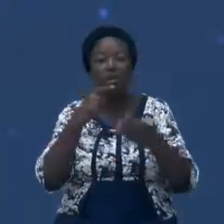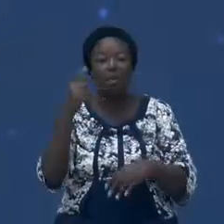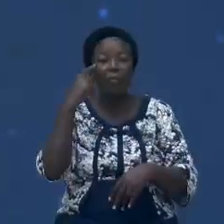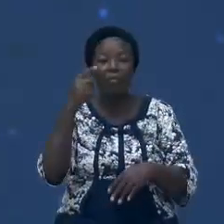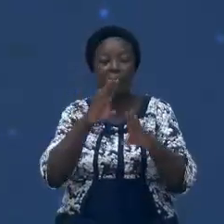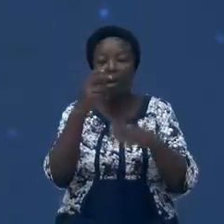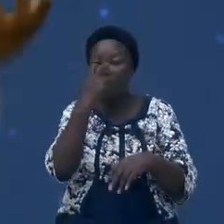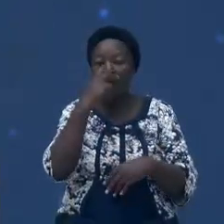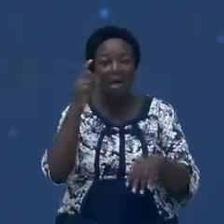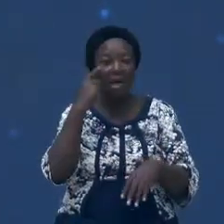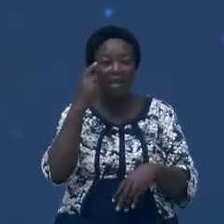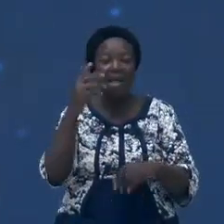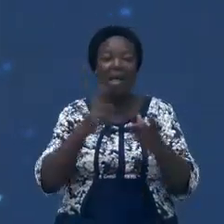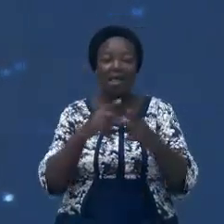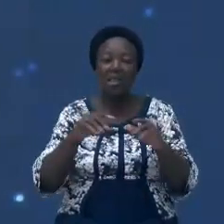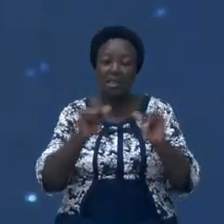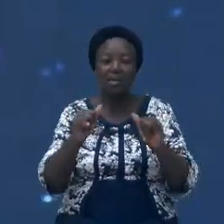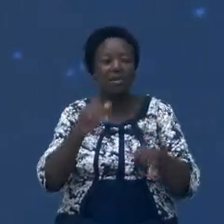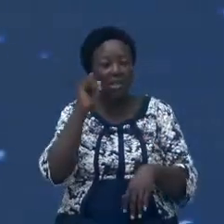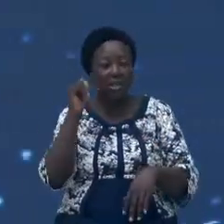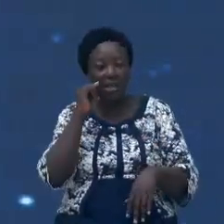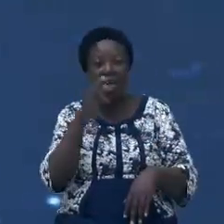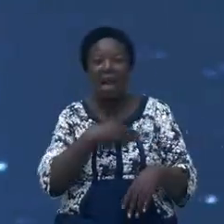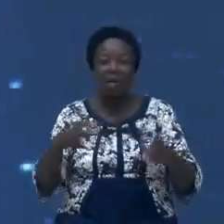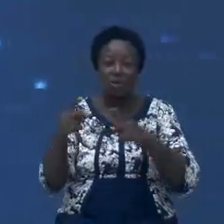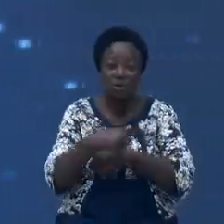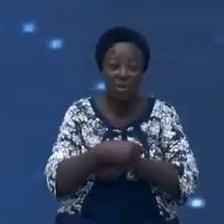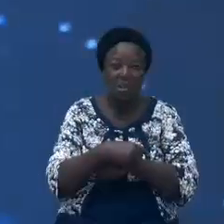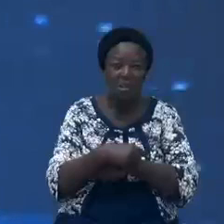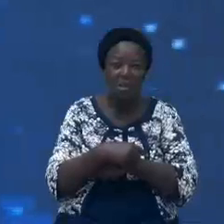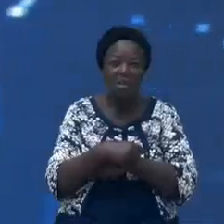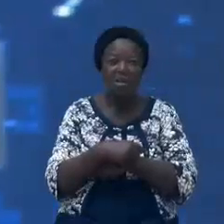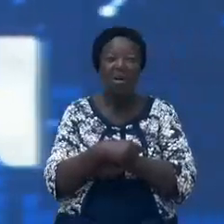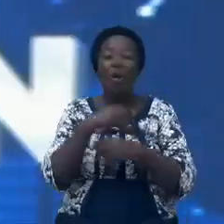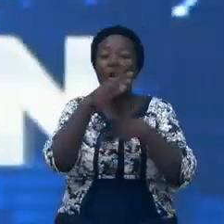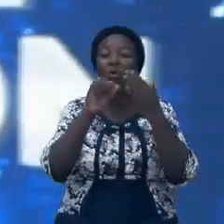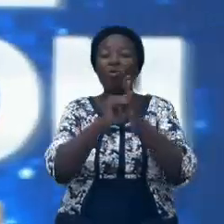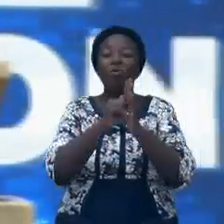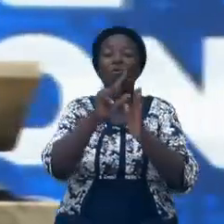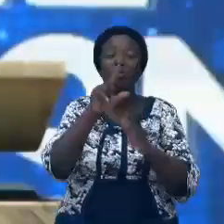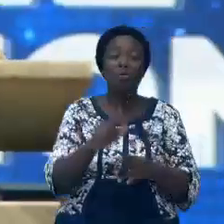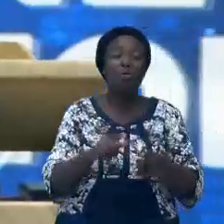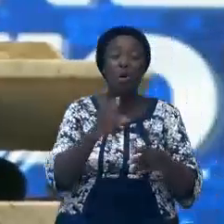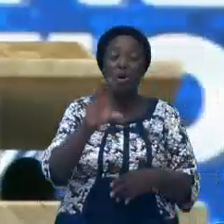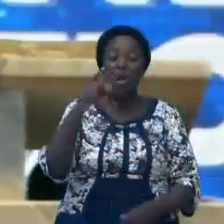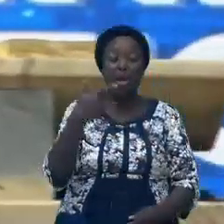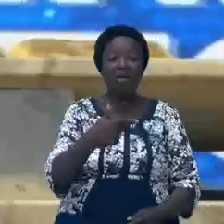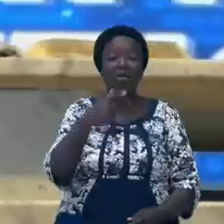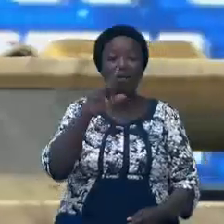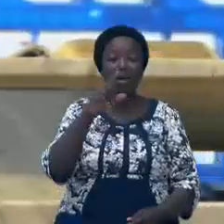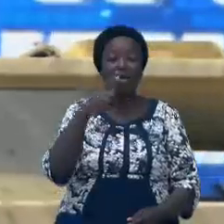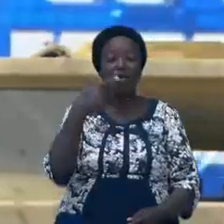the blind. He opened their blind eyes. The same yesterday and today, your